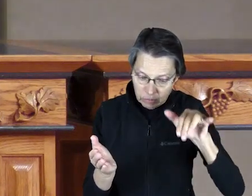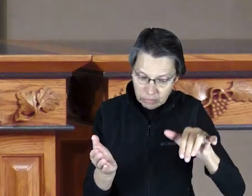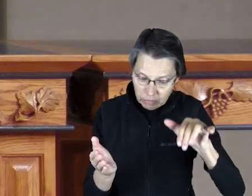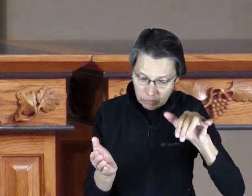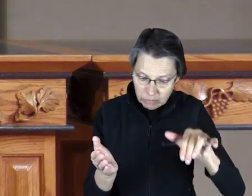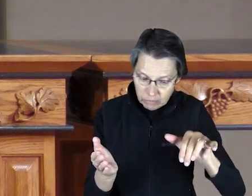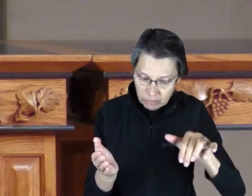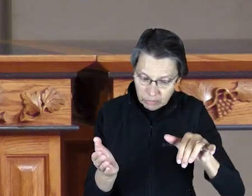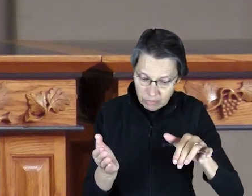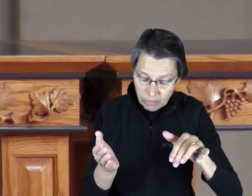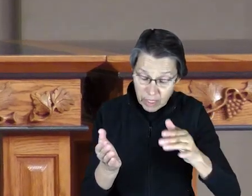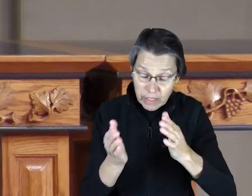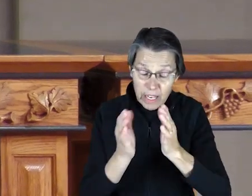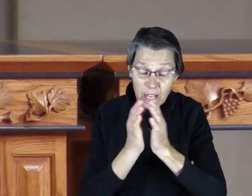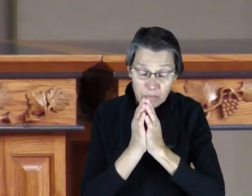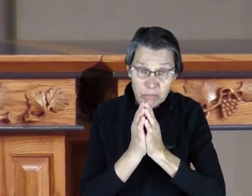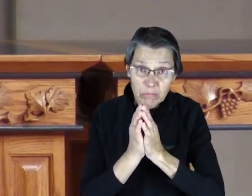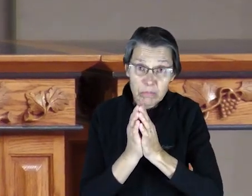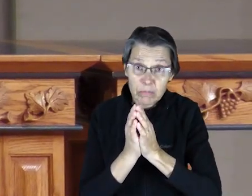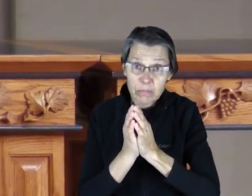And then I'm going to invite you to find a way